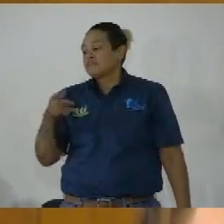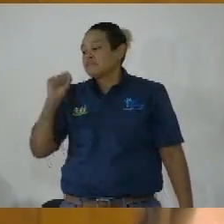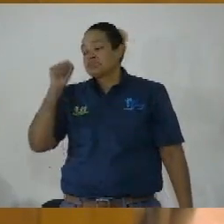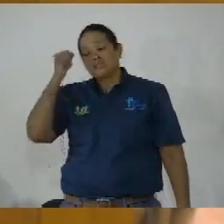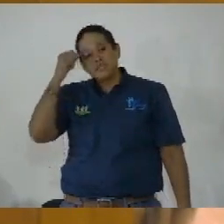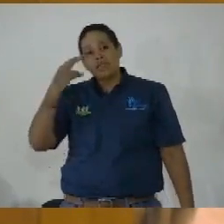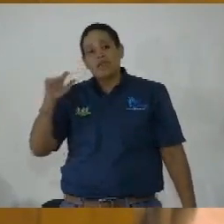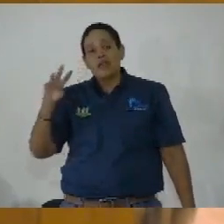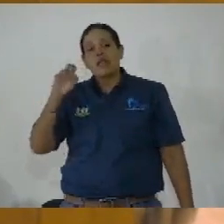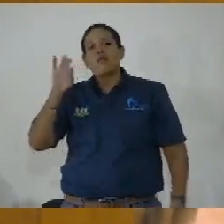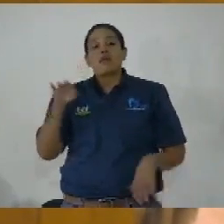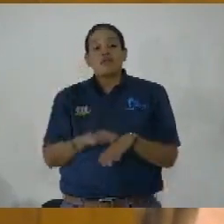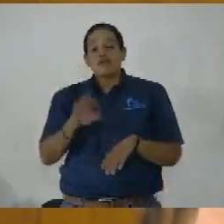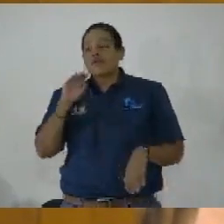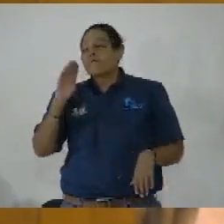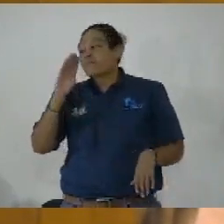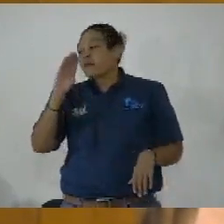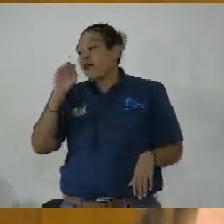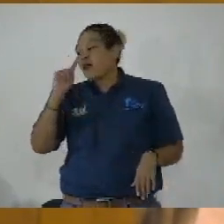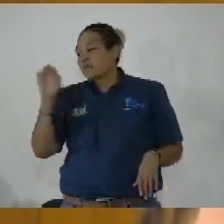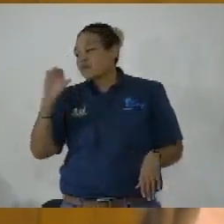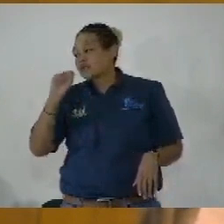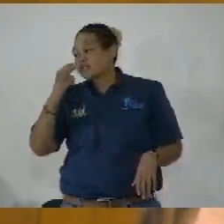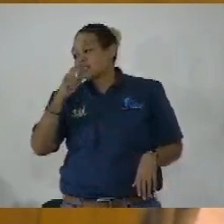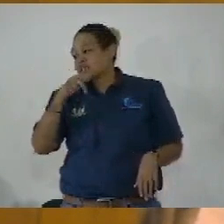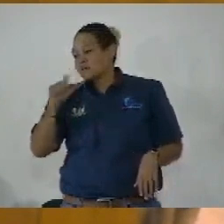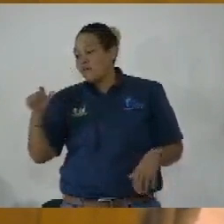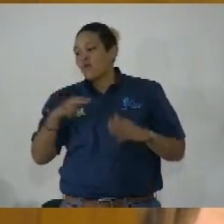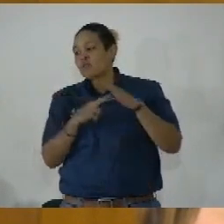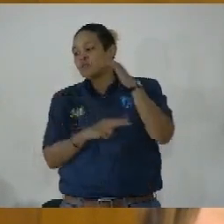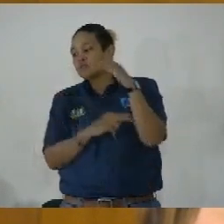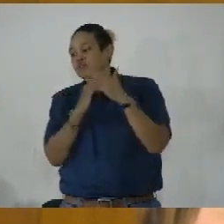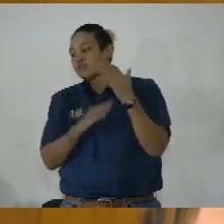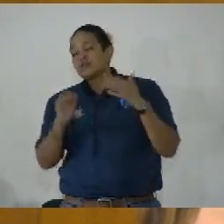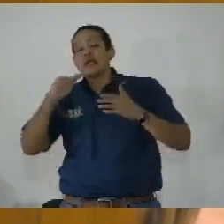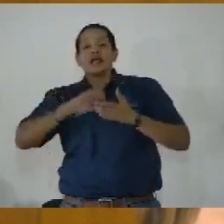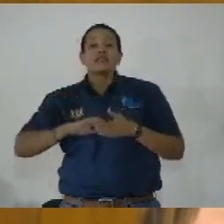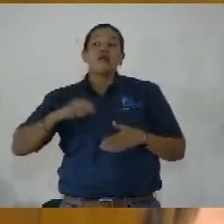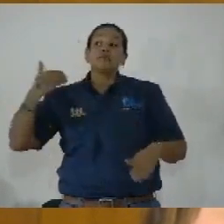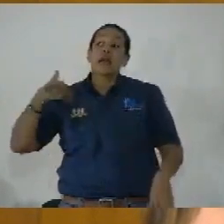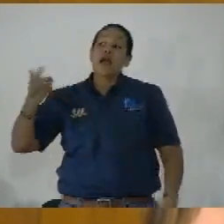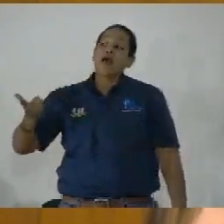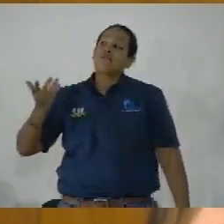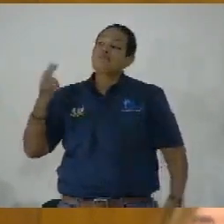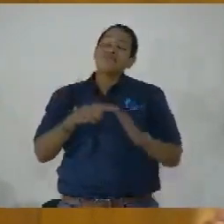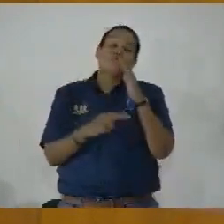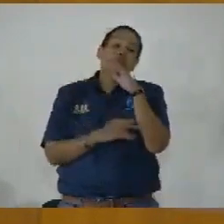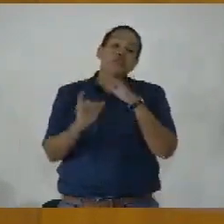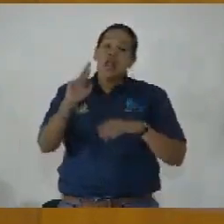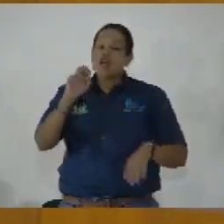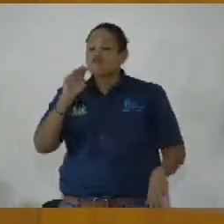Bridge, Wakefield Bridge, Bible Bridge, Sheephole Bridge. These are some of the bridges in Portland. St. Thomas has bridges such as